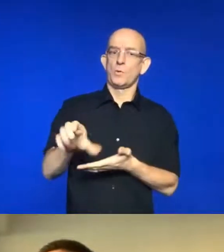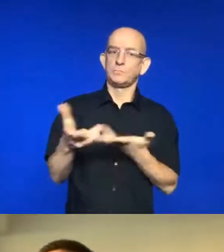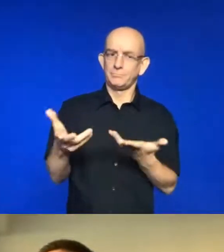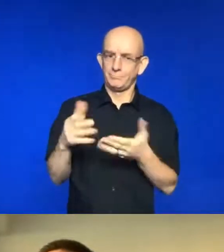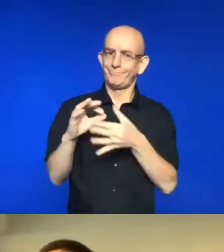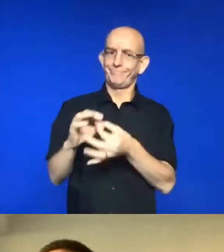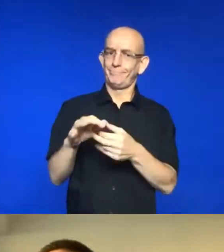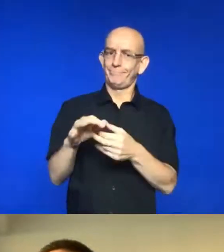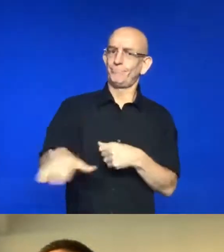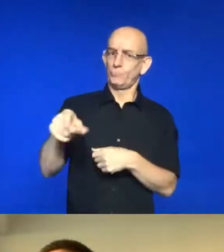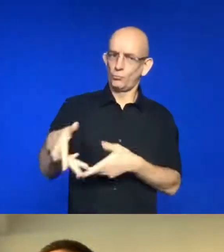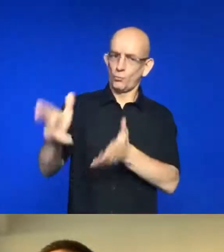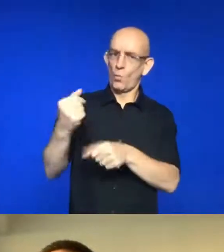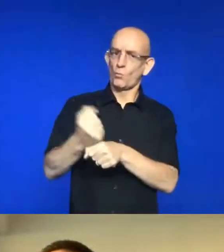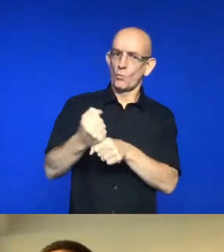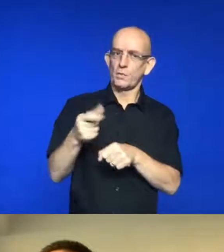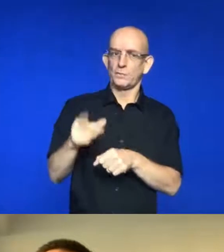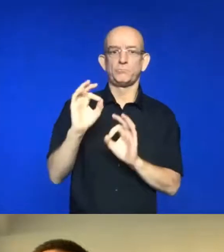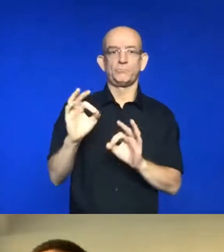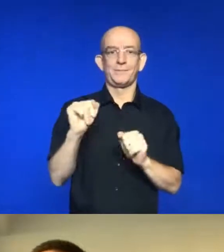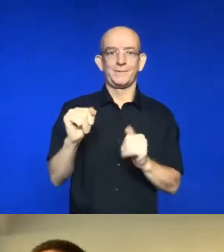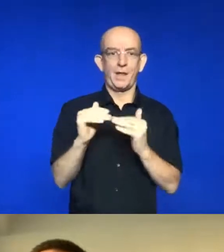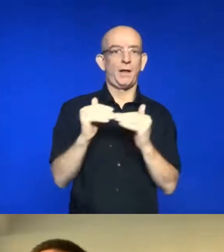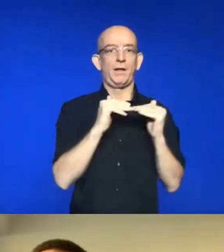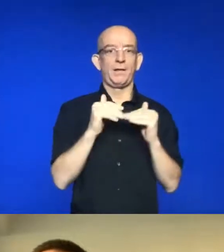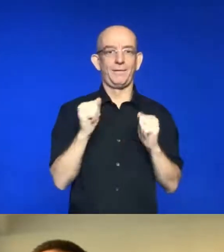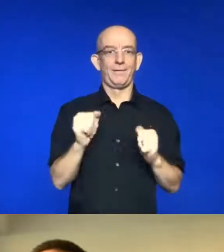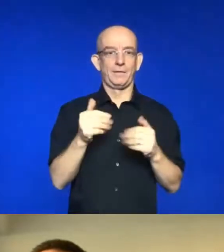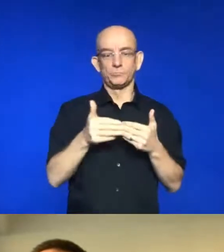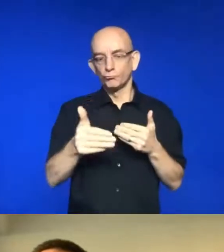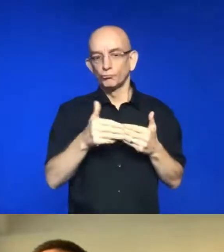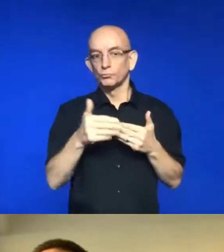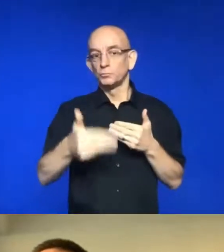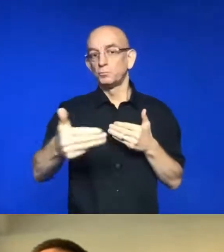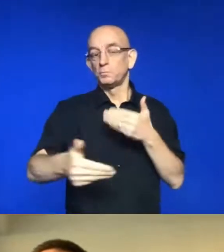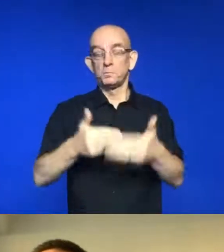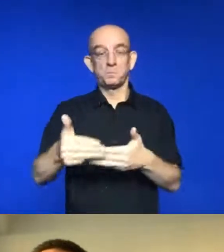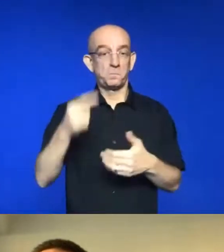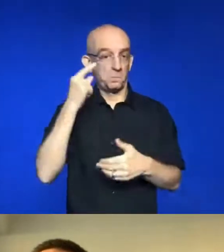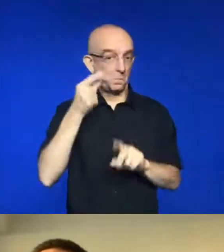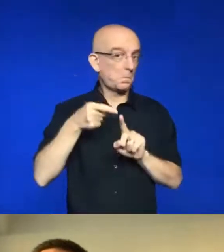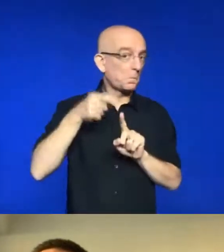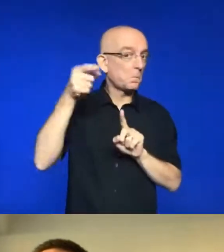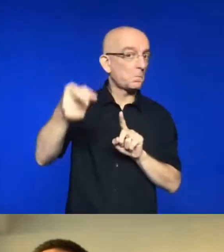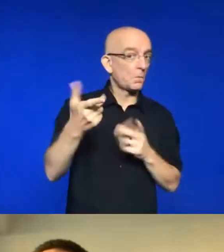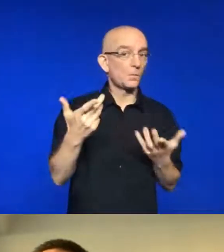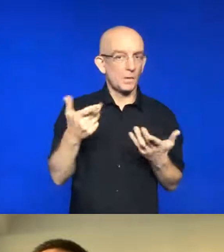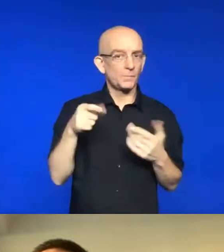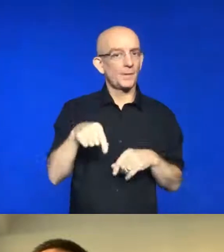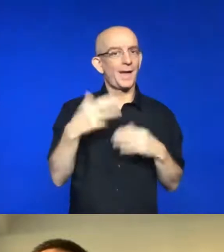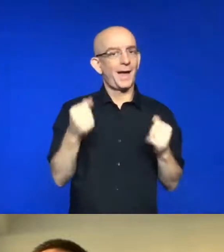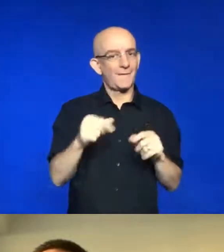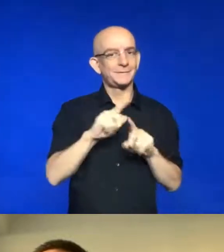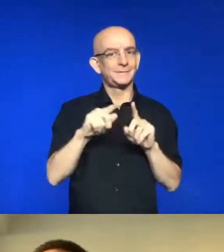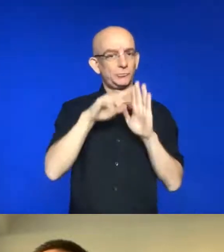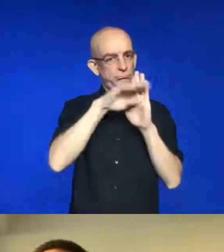in the short and mid-term. There are other measures, of course, with regards to microfinance and support to